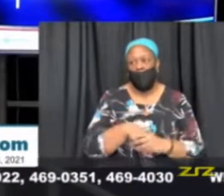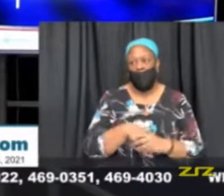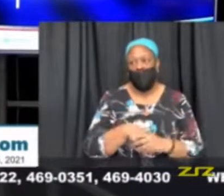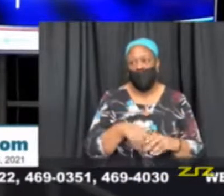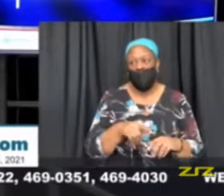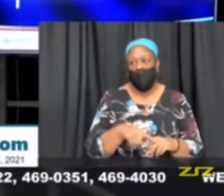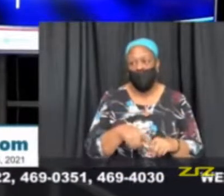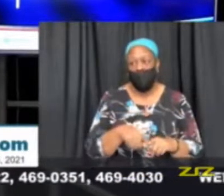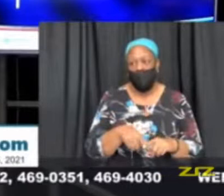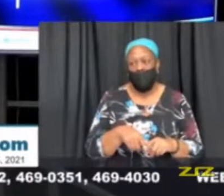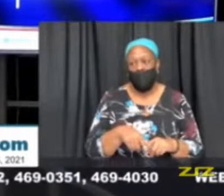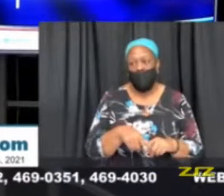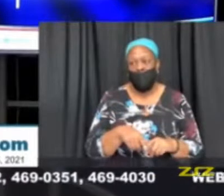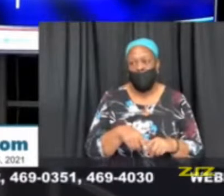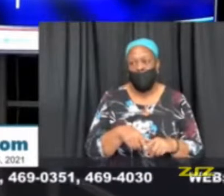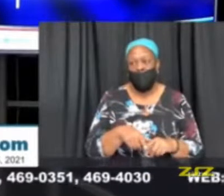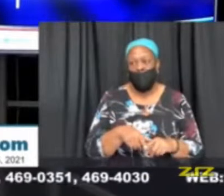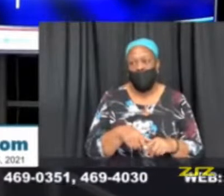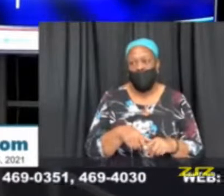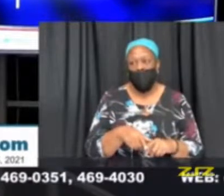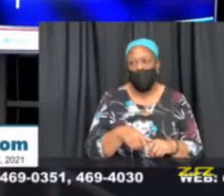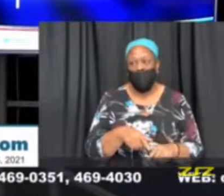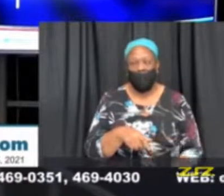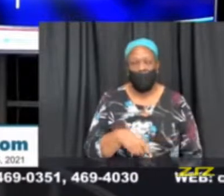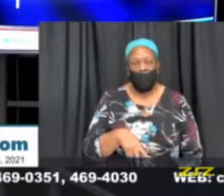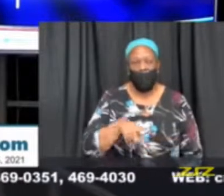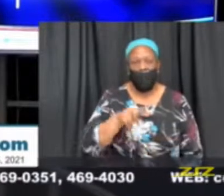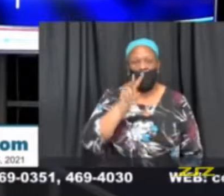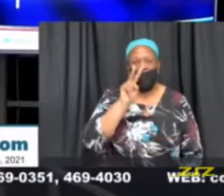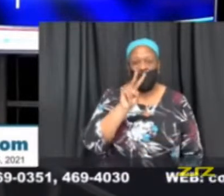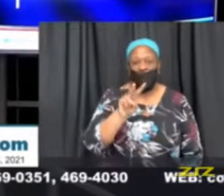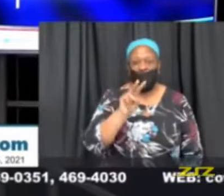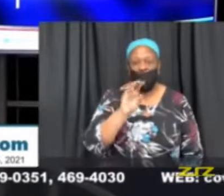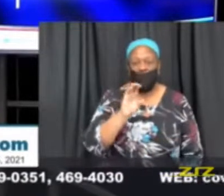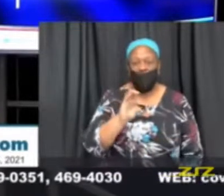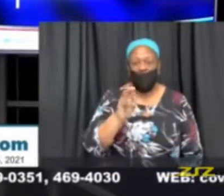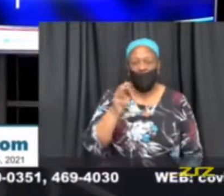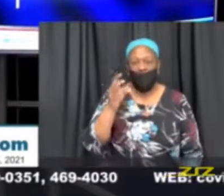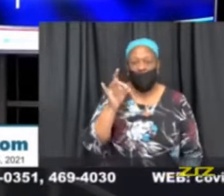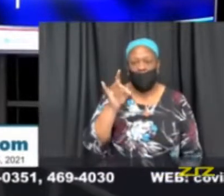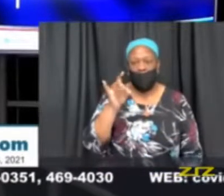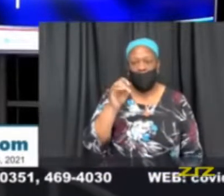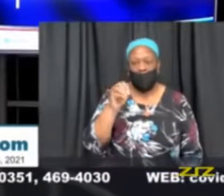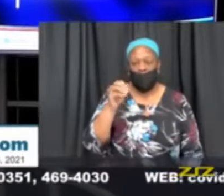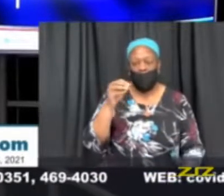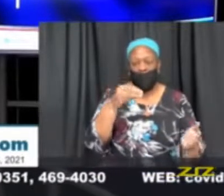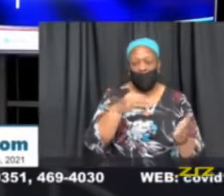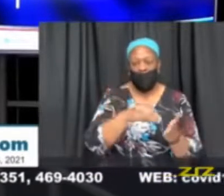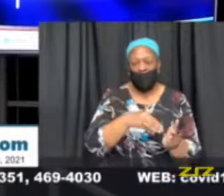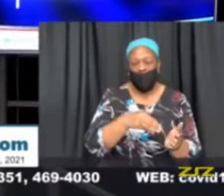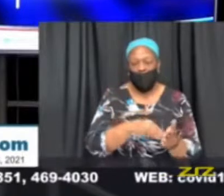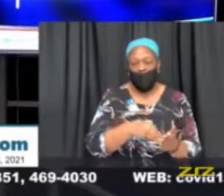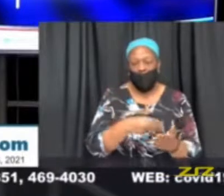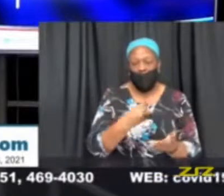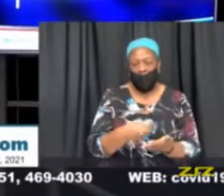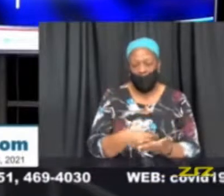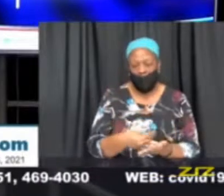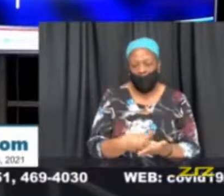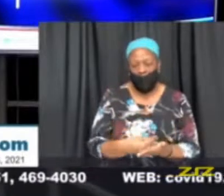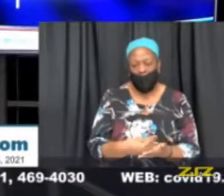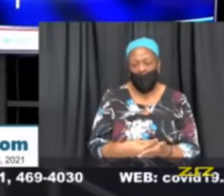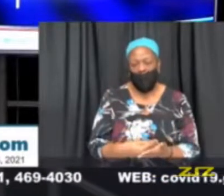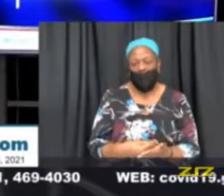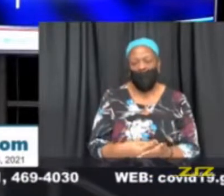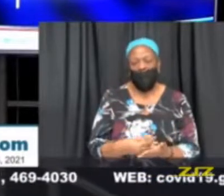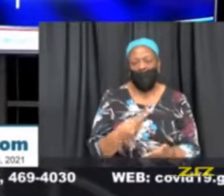amounted to approximately $280,000 worth of relief supplies. I also wish